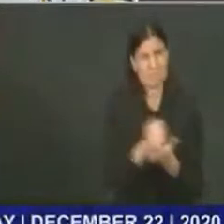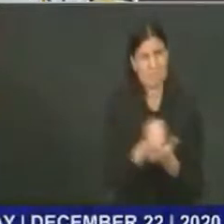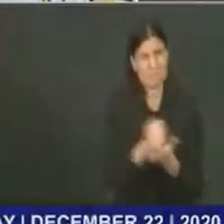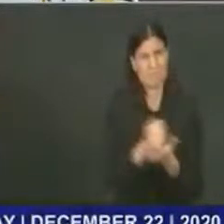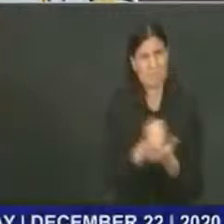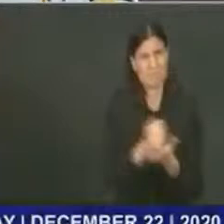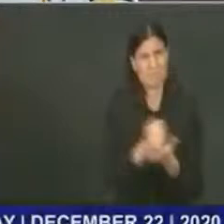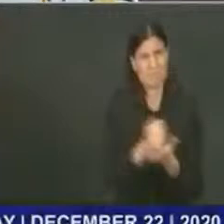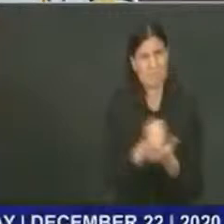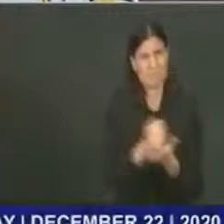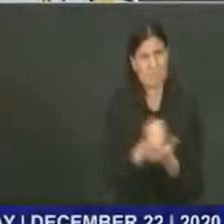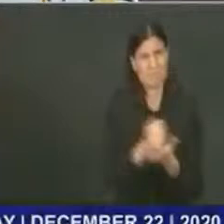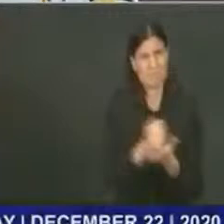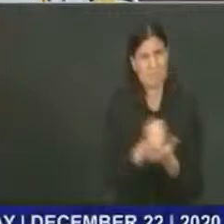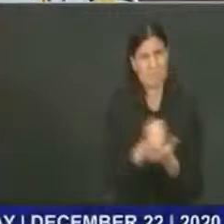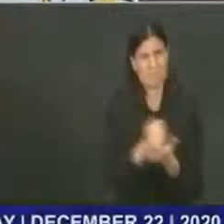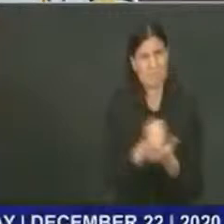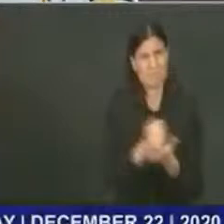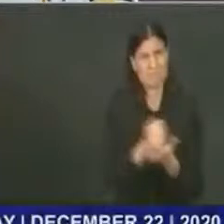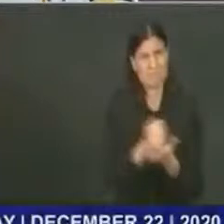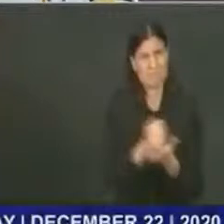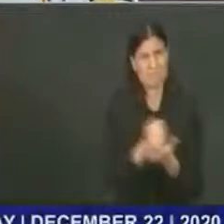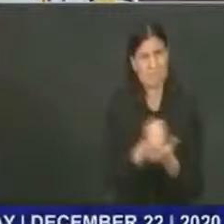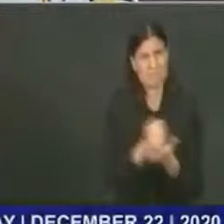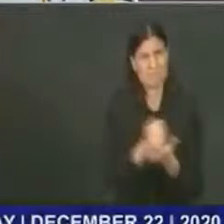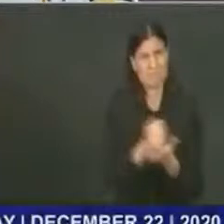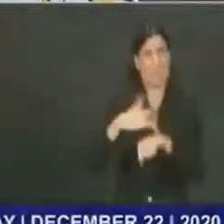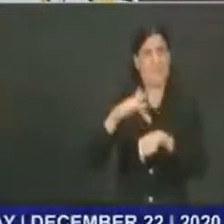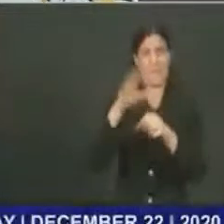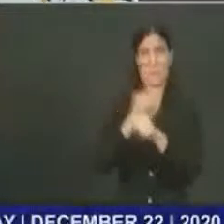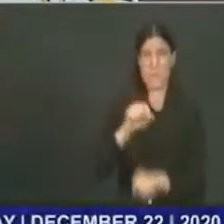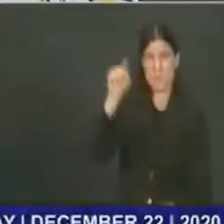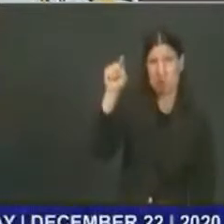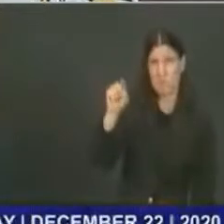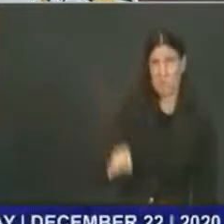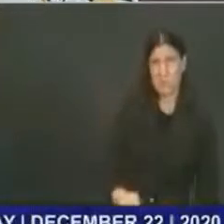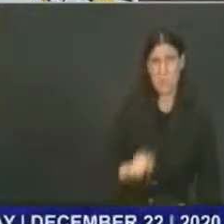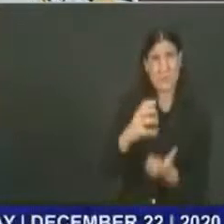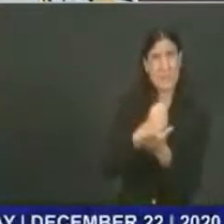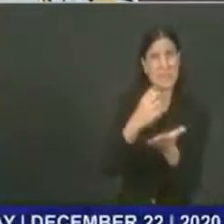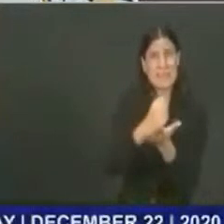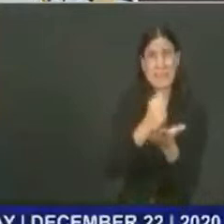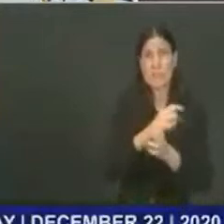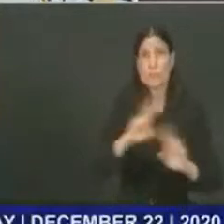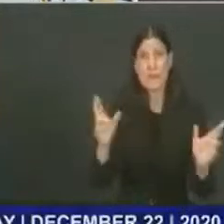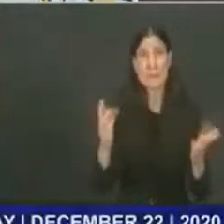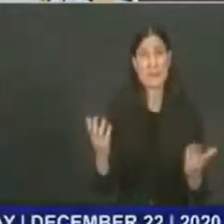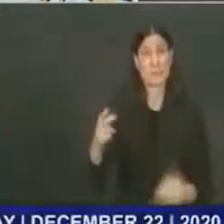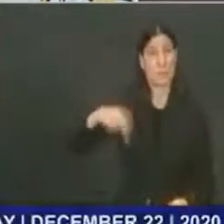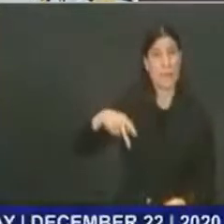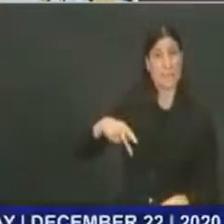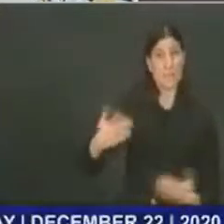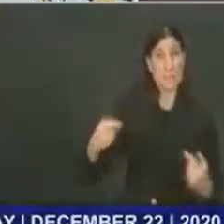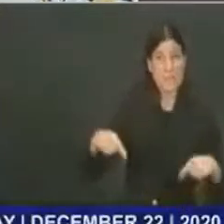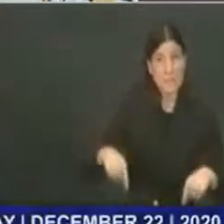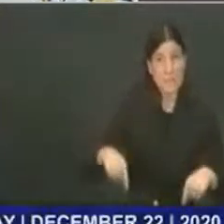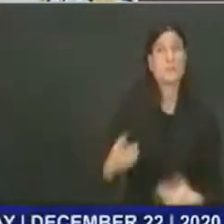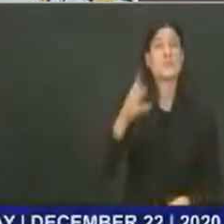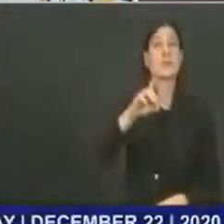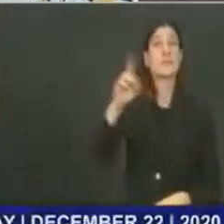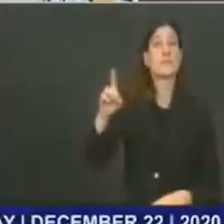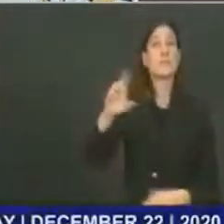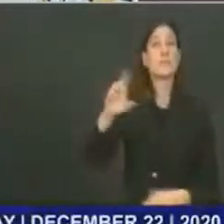We have plenty of capacity in Wickford, here in Providence at the Dunk. Go to Warwick